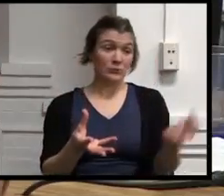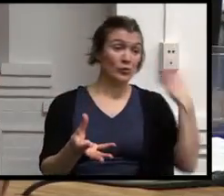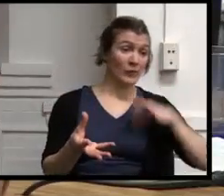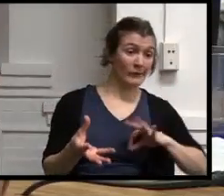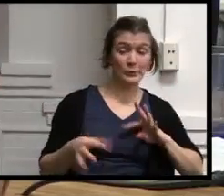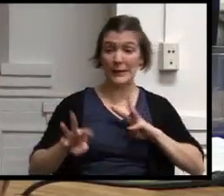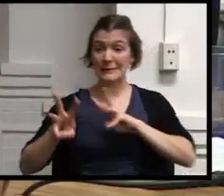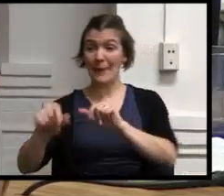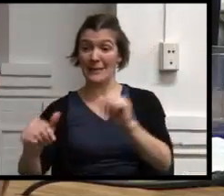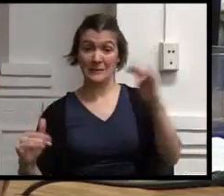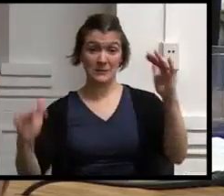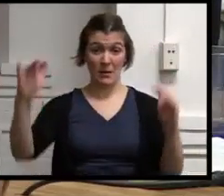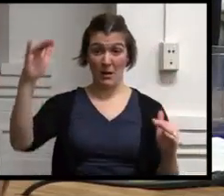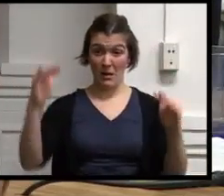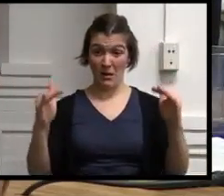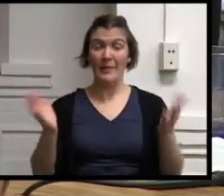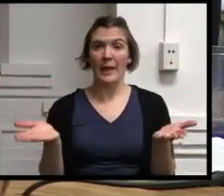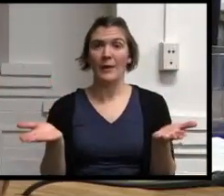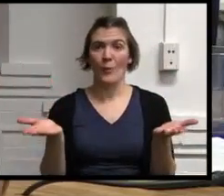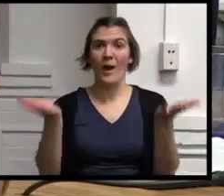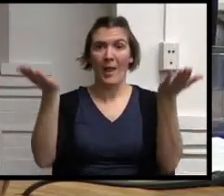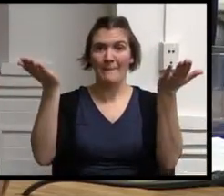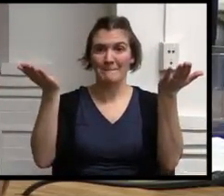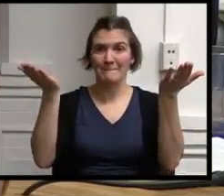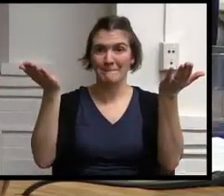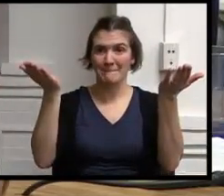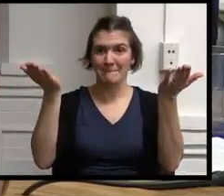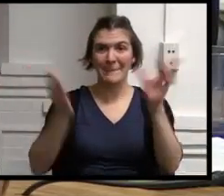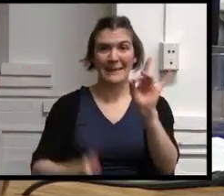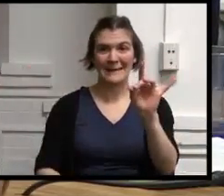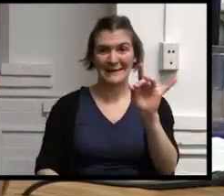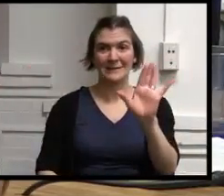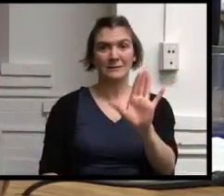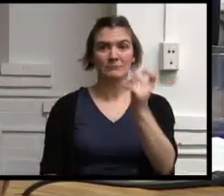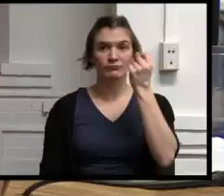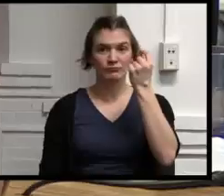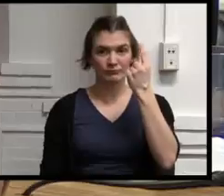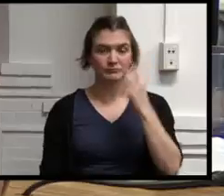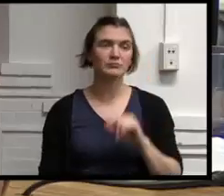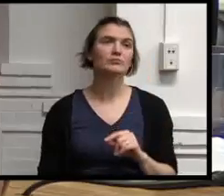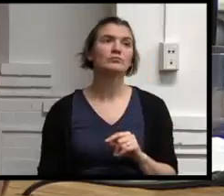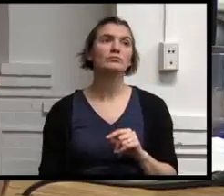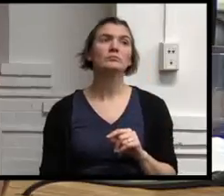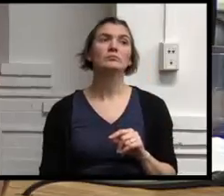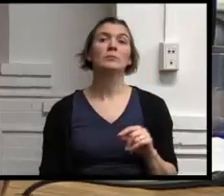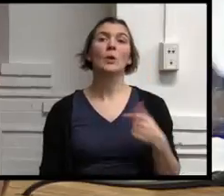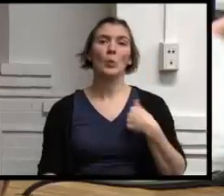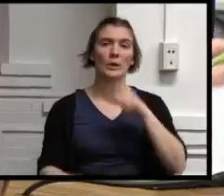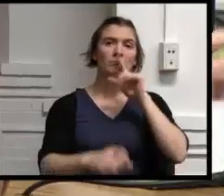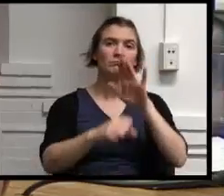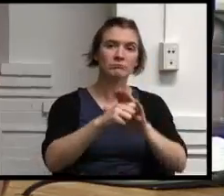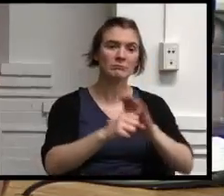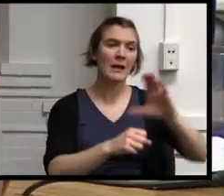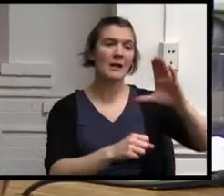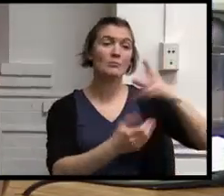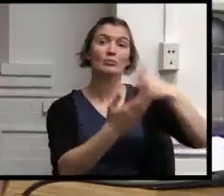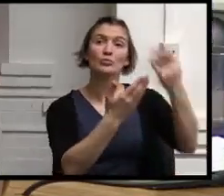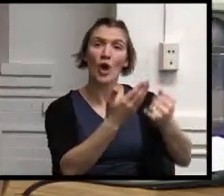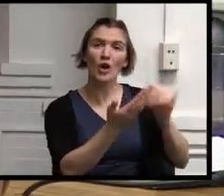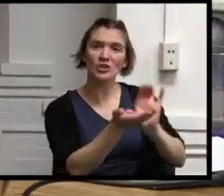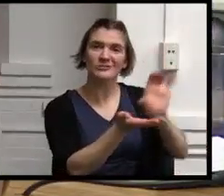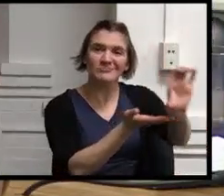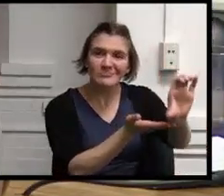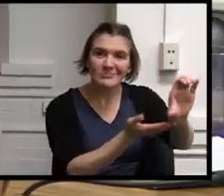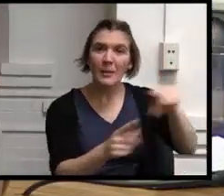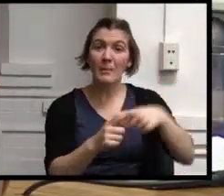total expenses have actually increased from the original proposed budget, and that's because of the additional commitment to capital and the additional use of